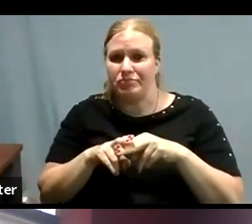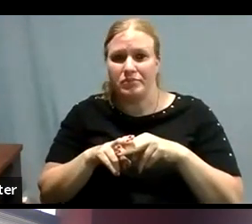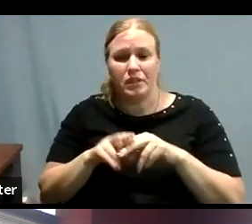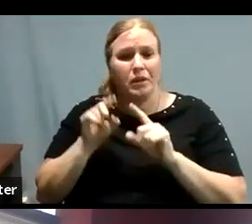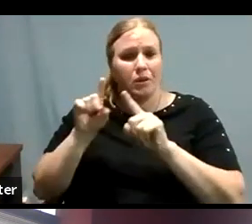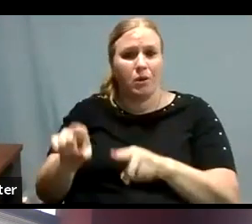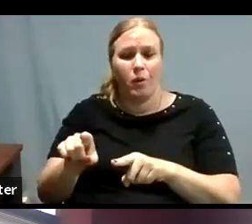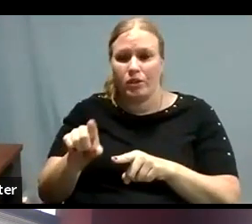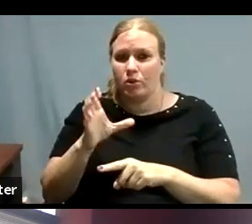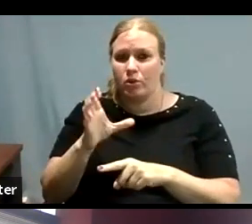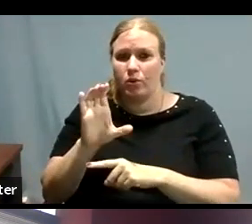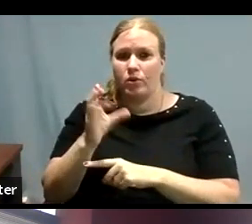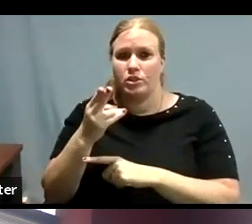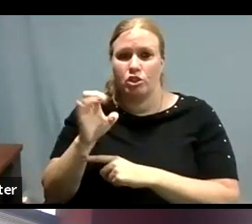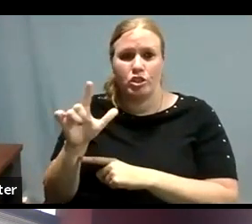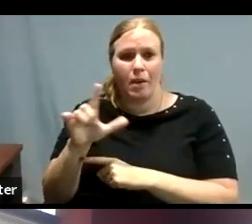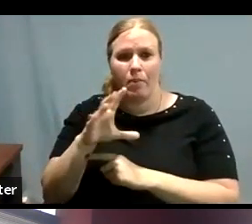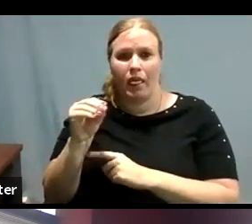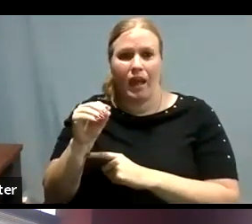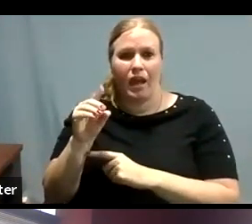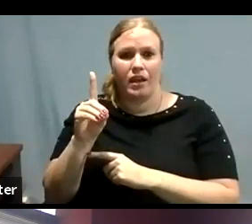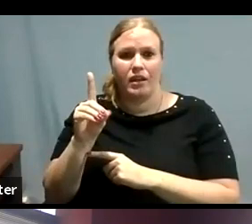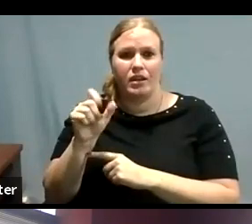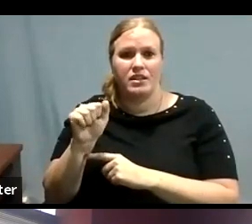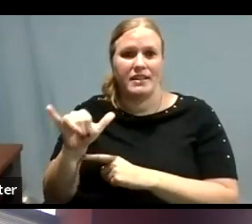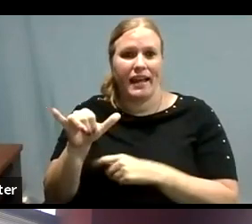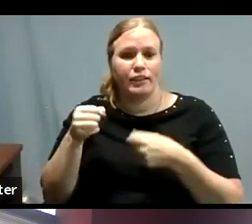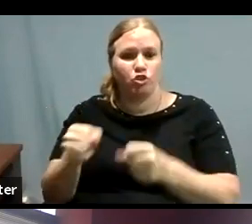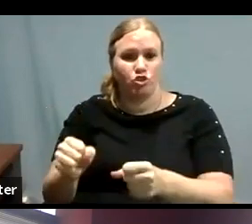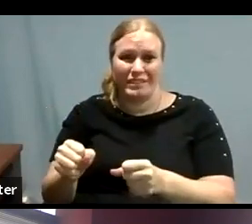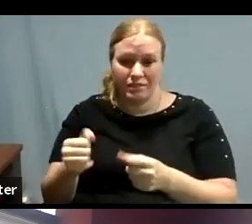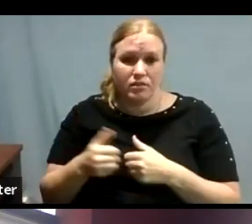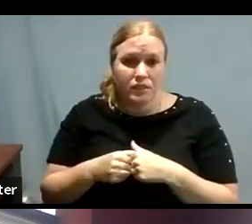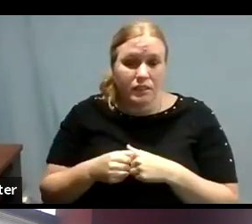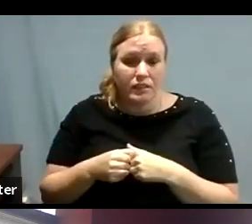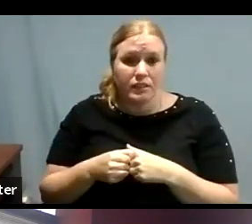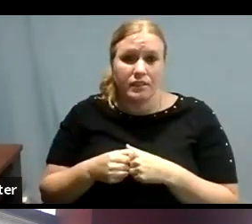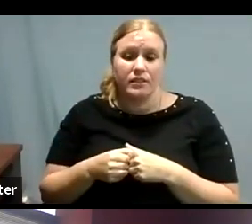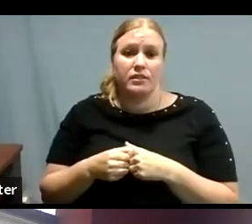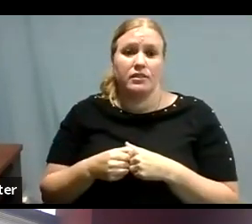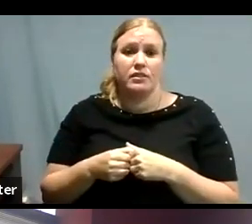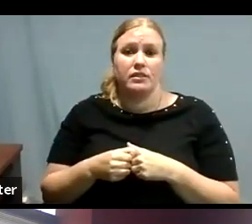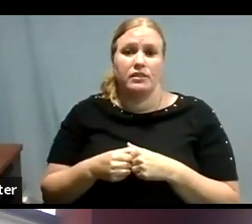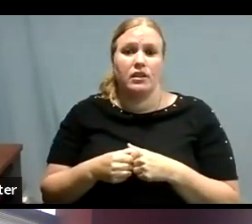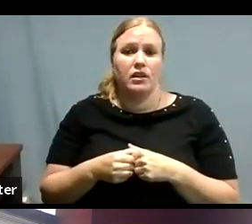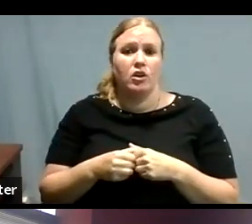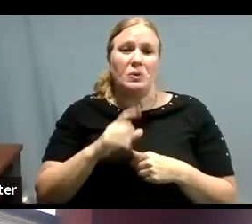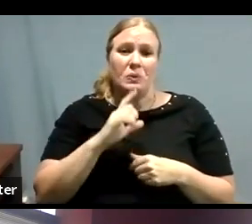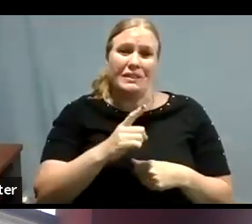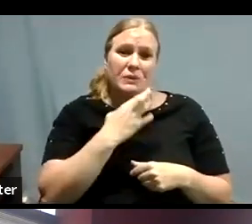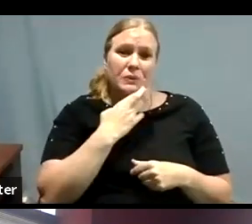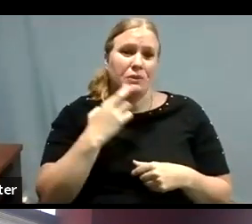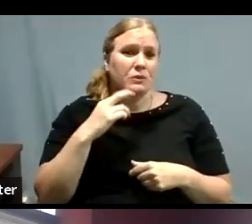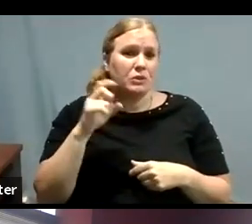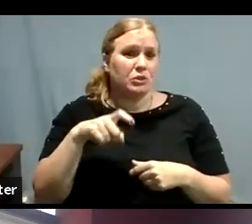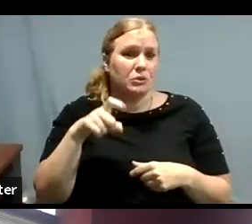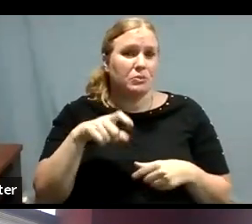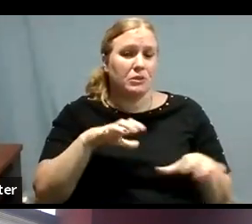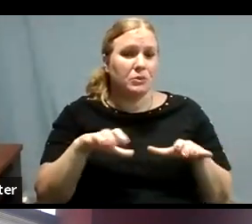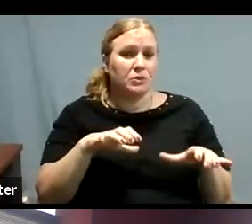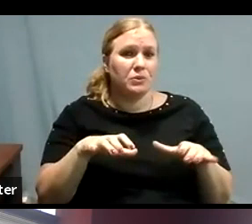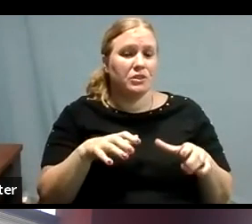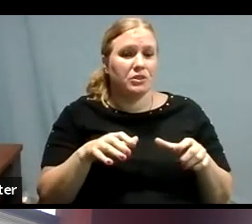Chapel and Day Street. This is one of many things that our establishments need to be doing to keep themselves